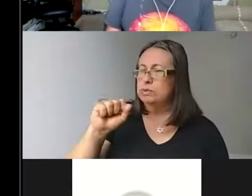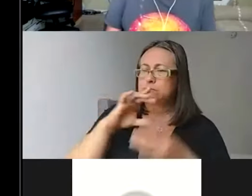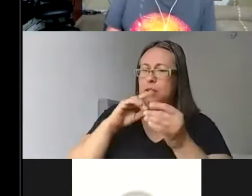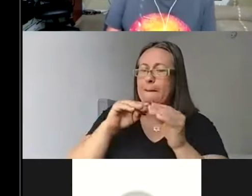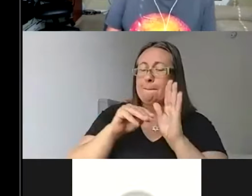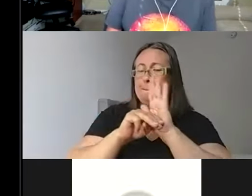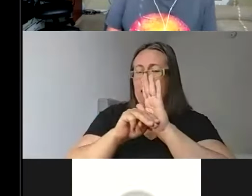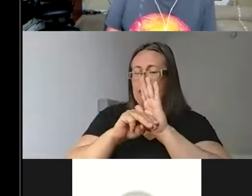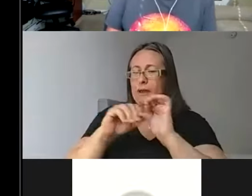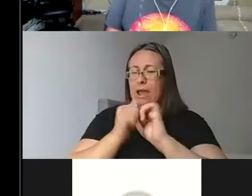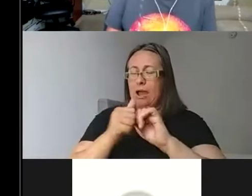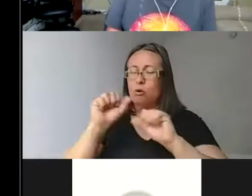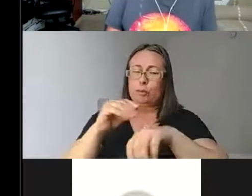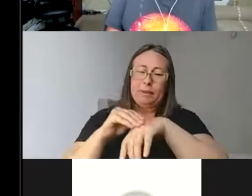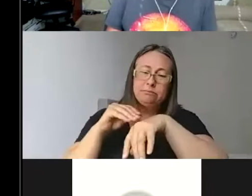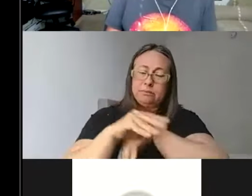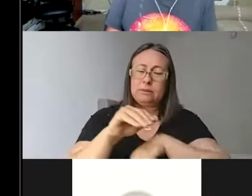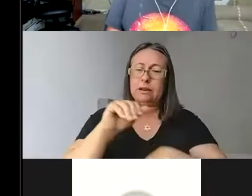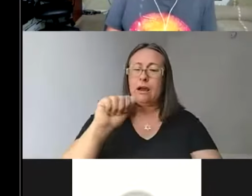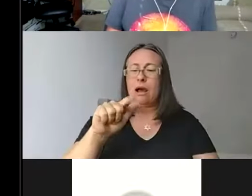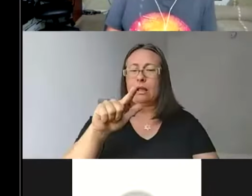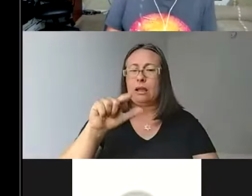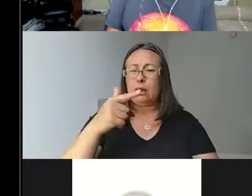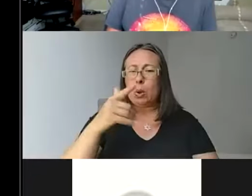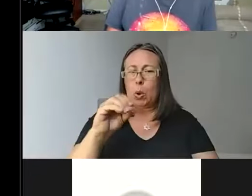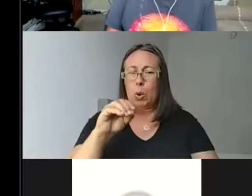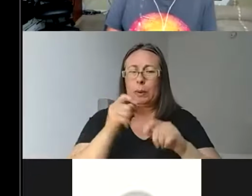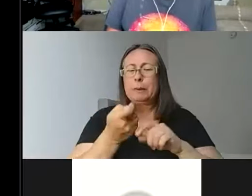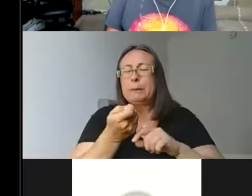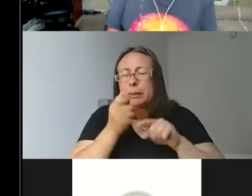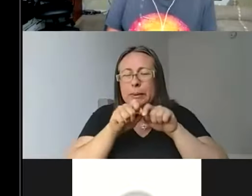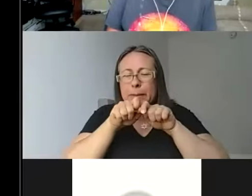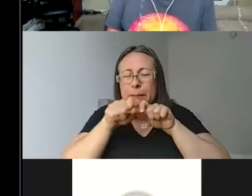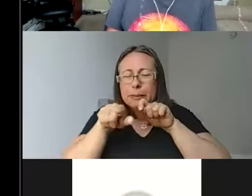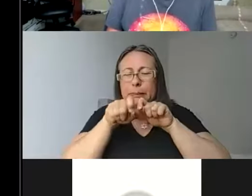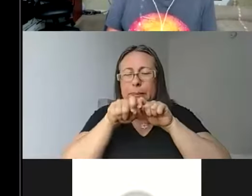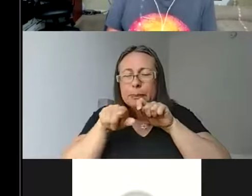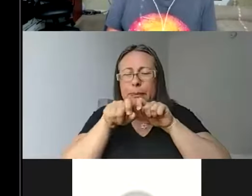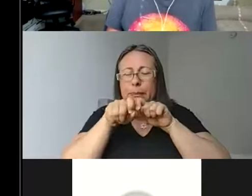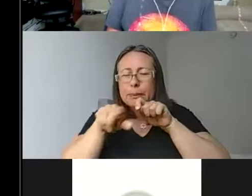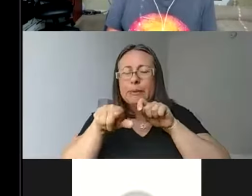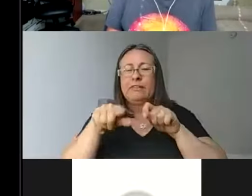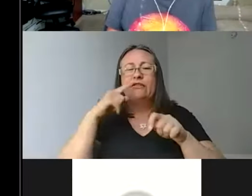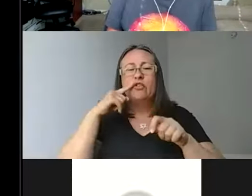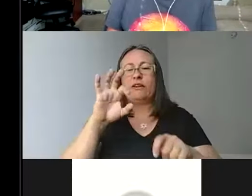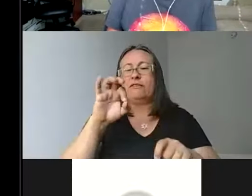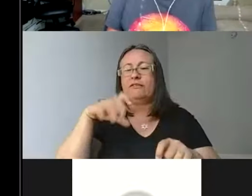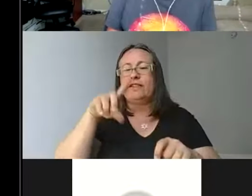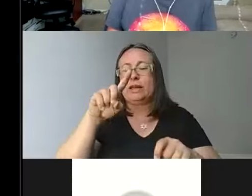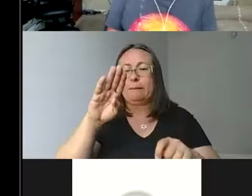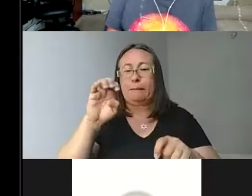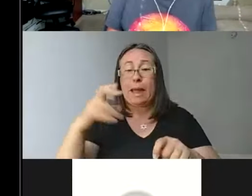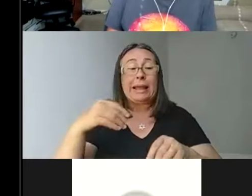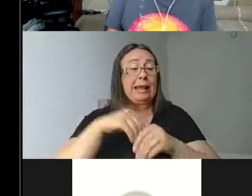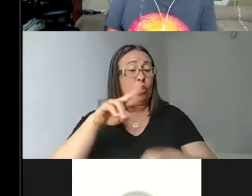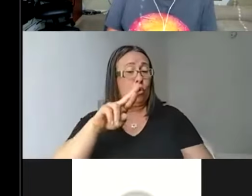affecting oligo development by little bits secreting to feed back. And actually in the retina, Sonic Hedgehog